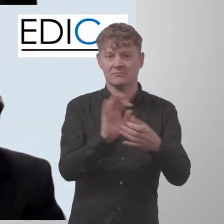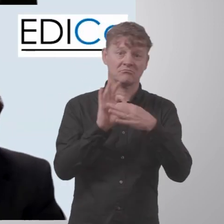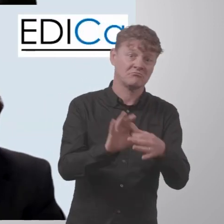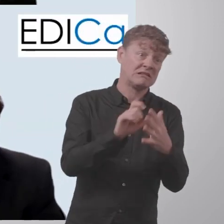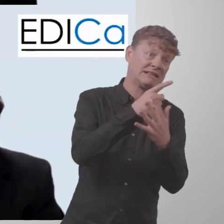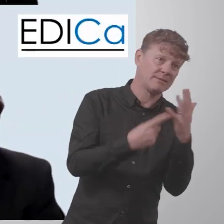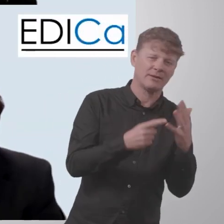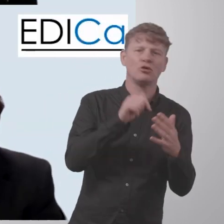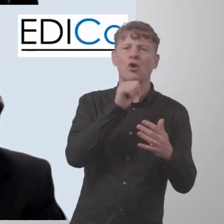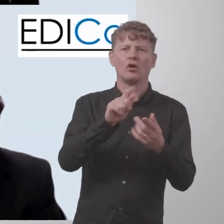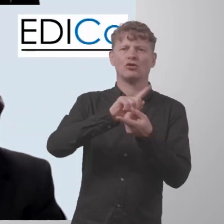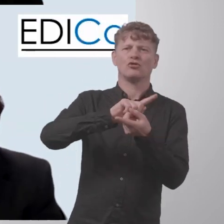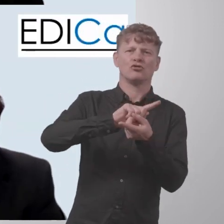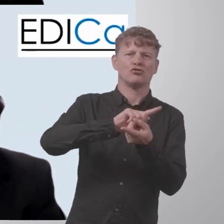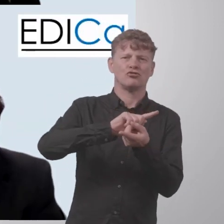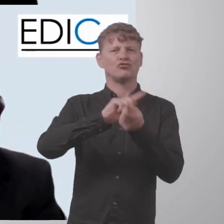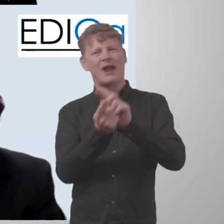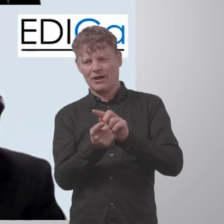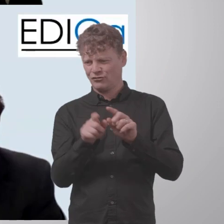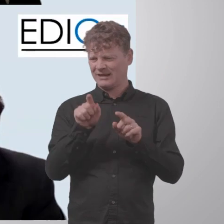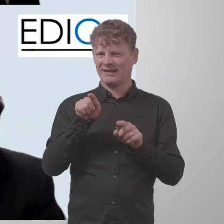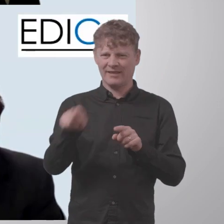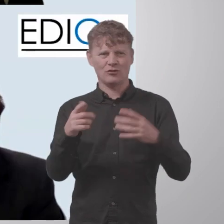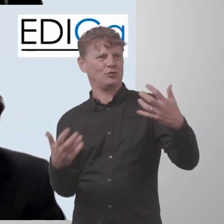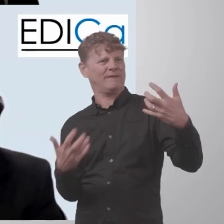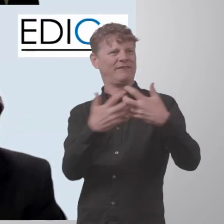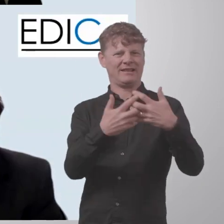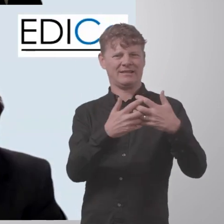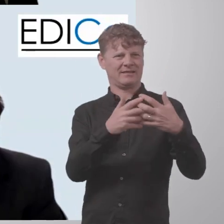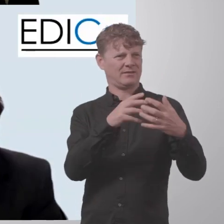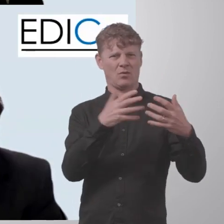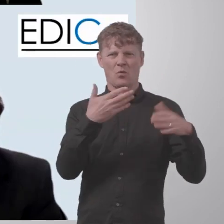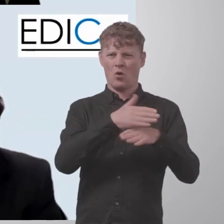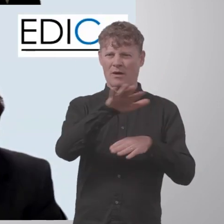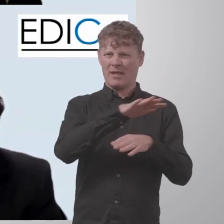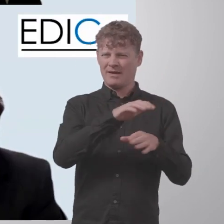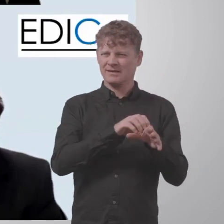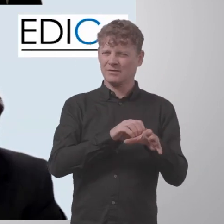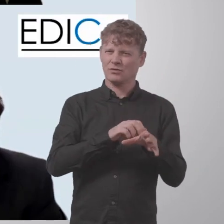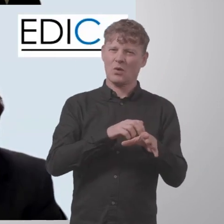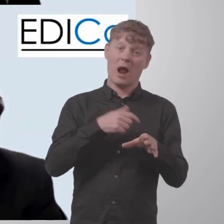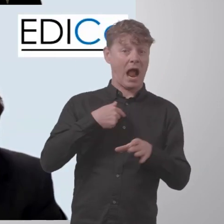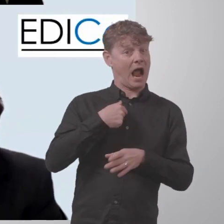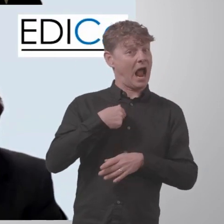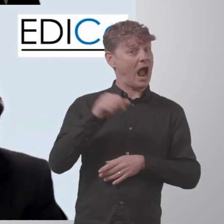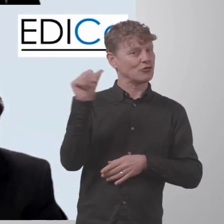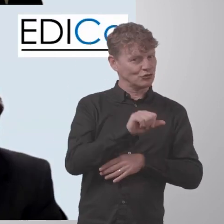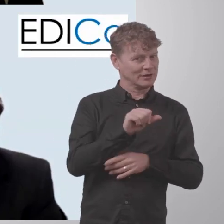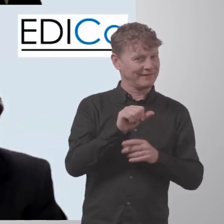oppressive workplaces. So maybe there's an argument that I should have started off with sociology and gone through that